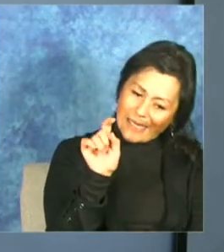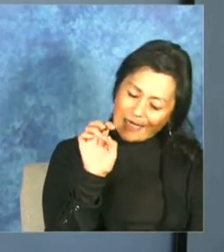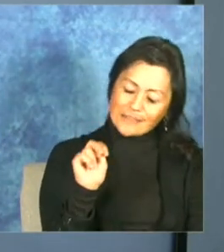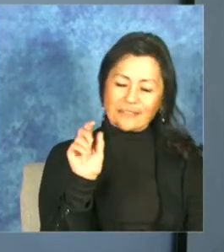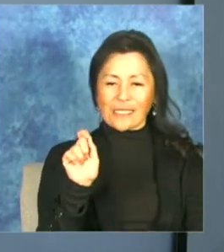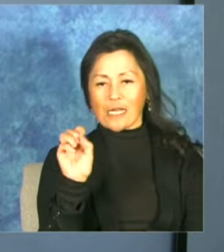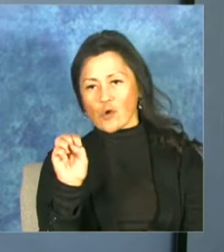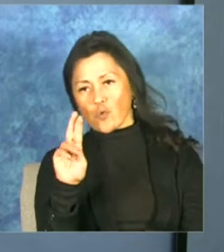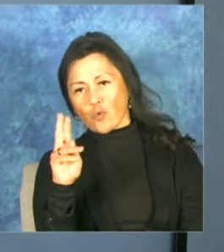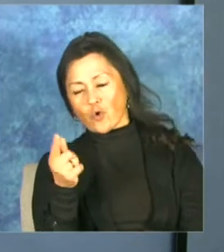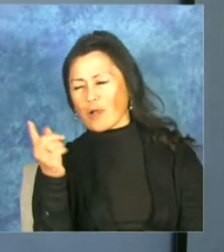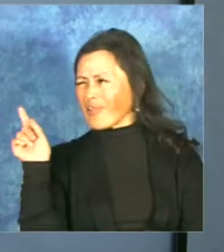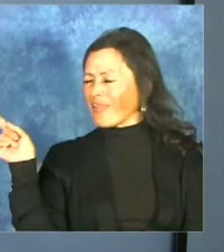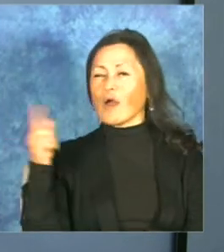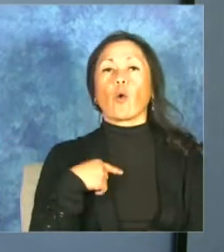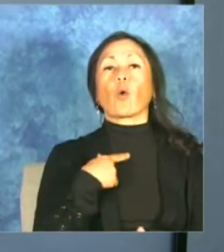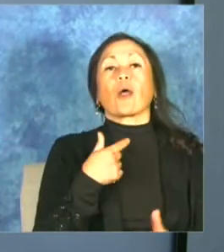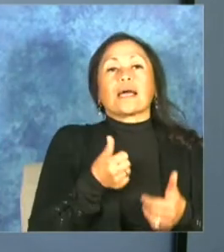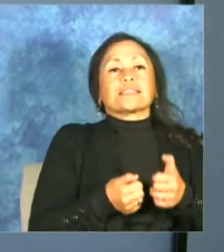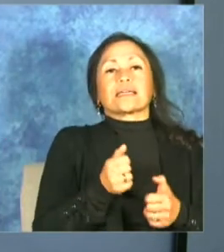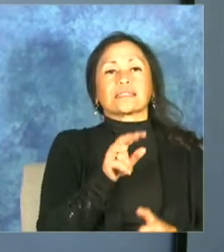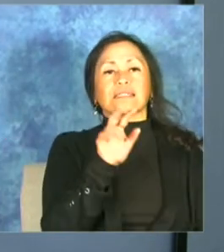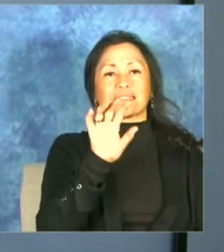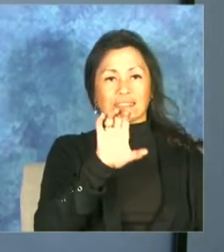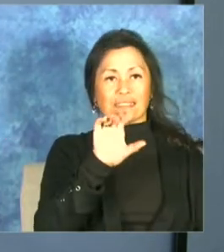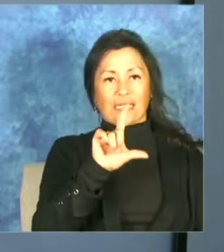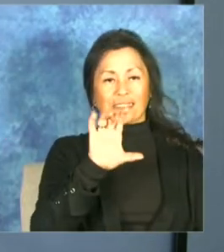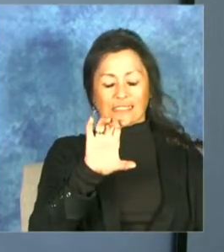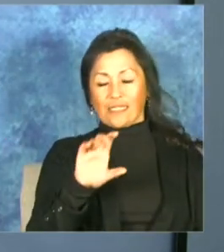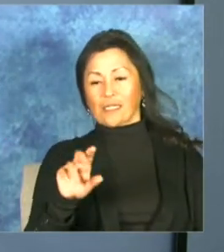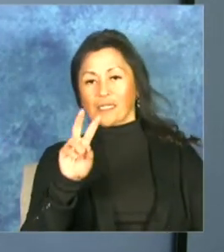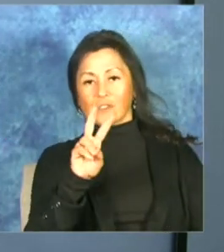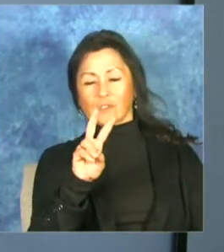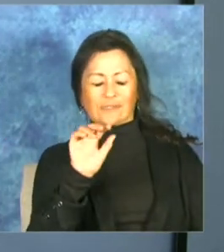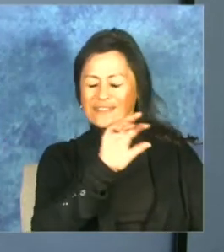clclayton.org/giving, or text to give, text CLC to